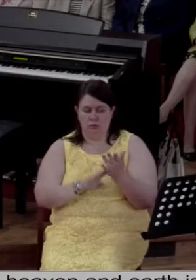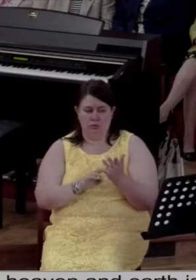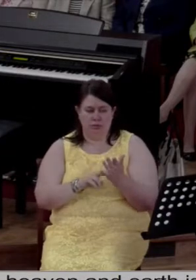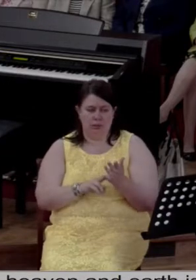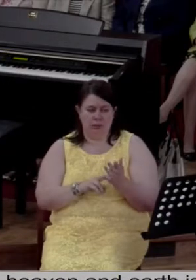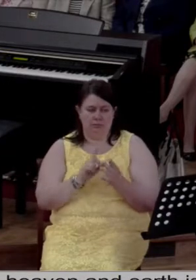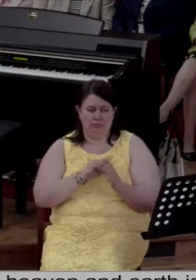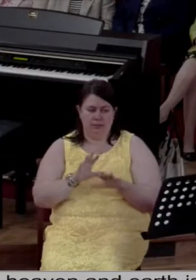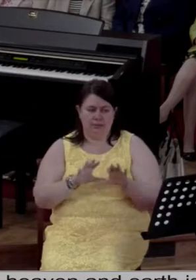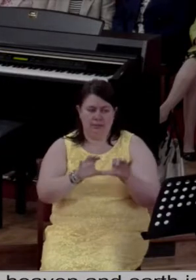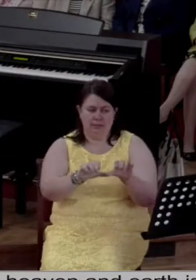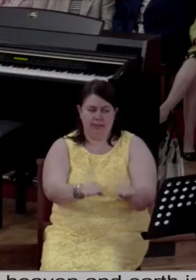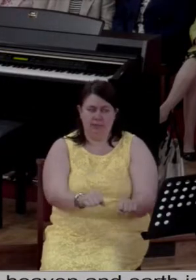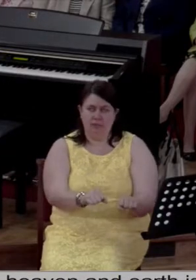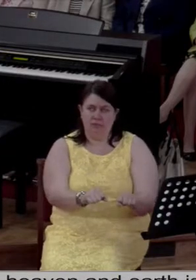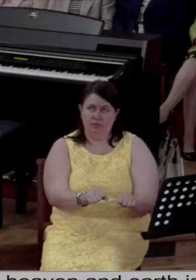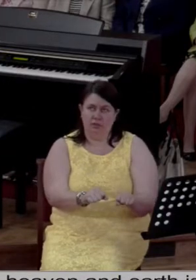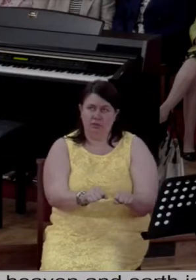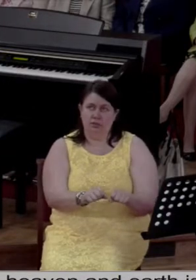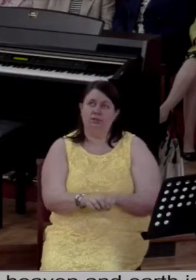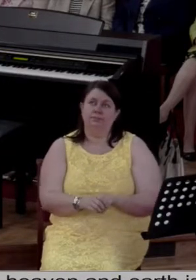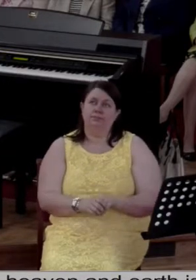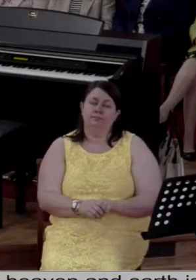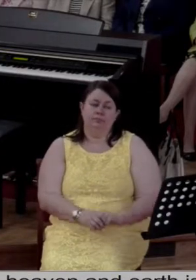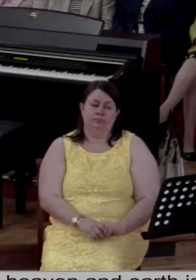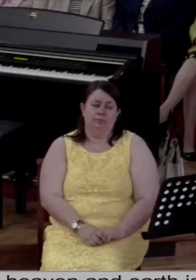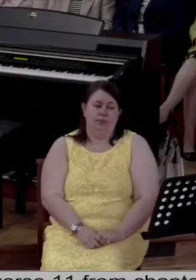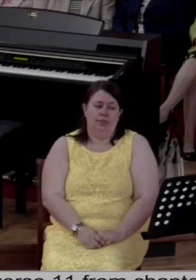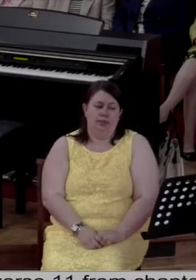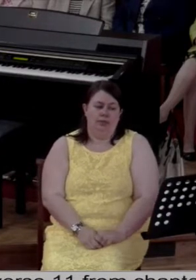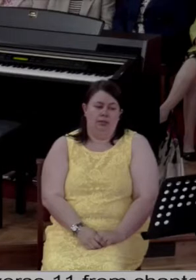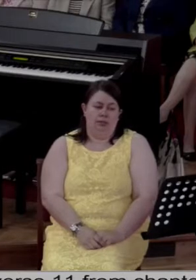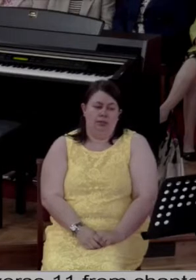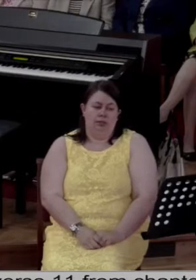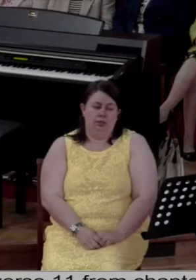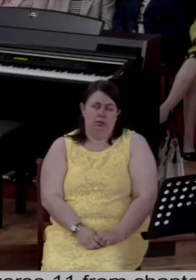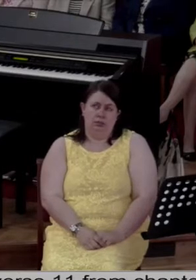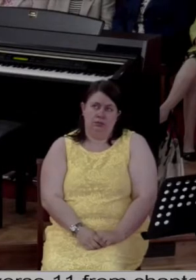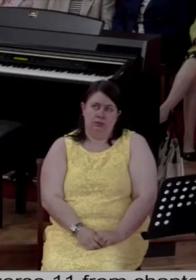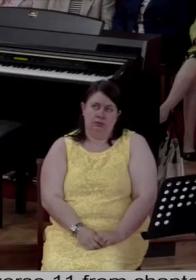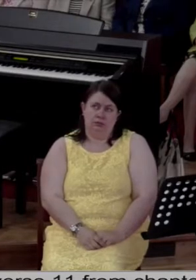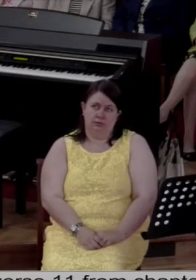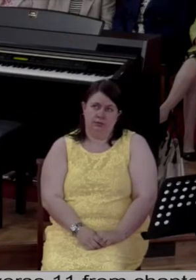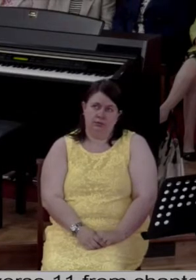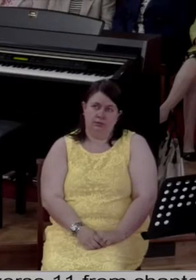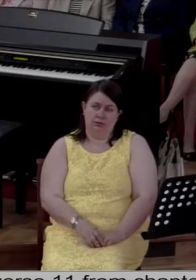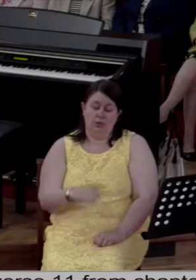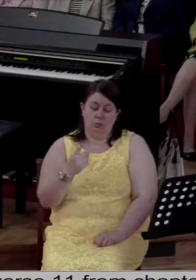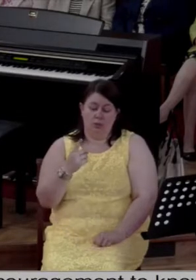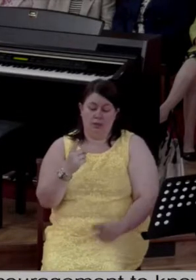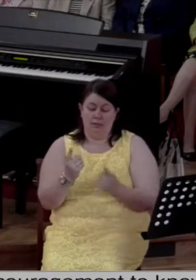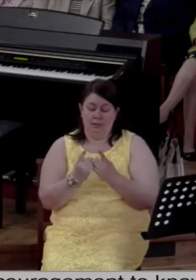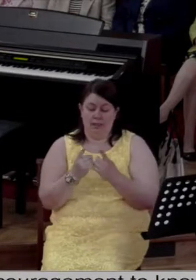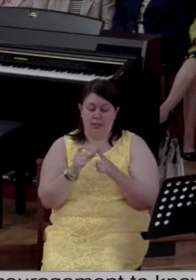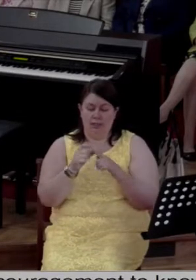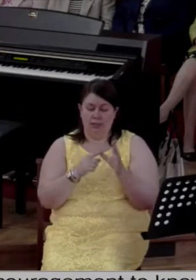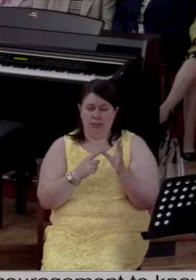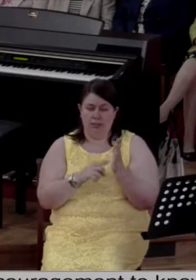from him. And one of David's great endeavors in his kingship, in his